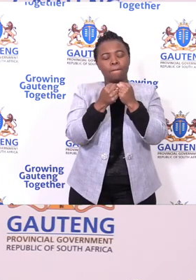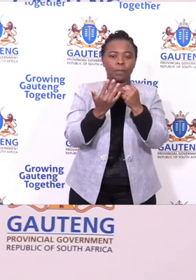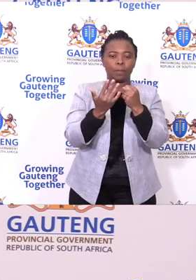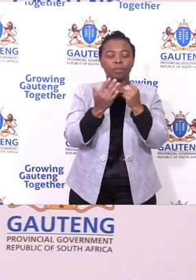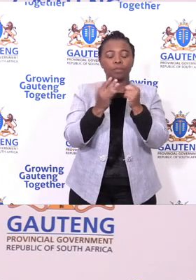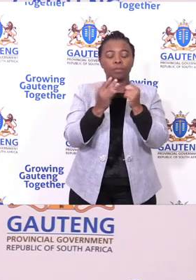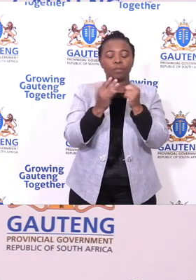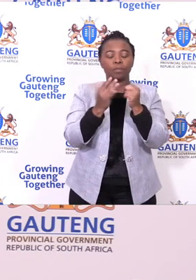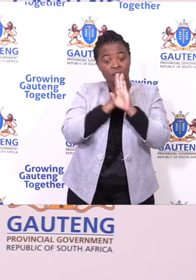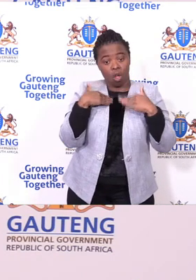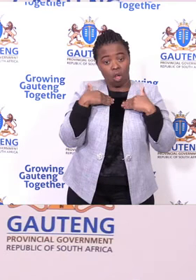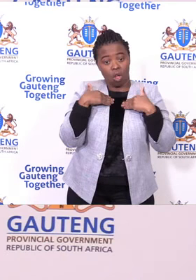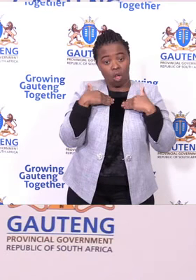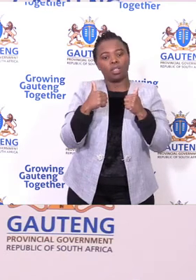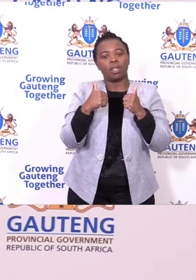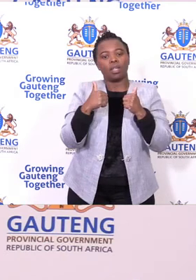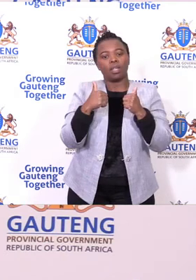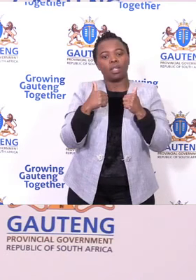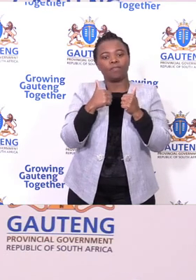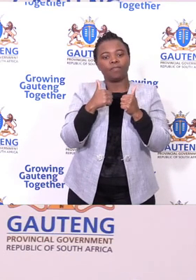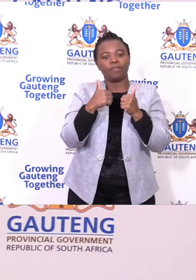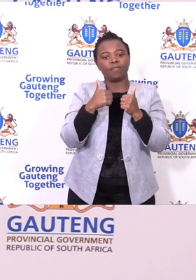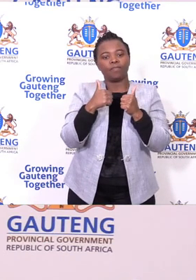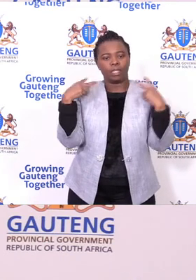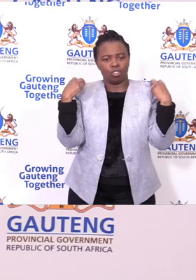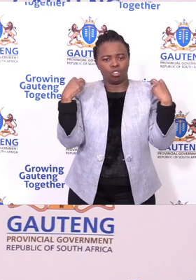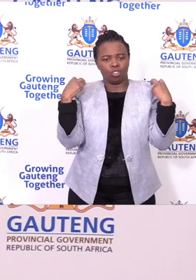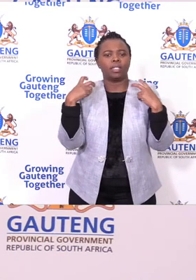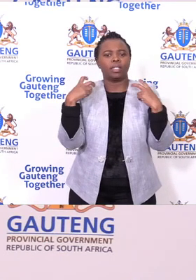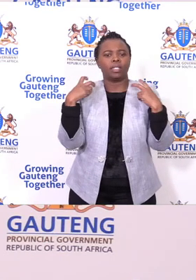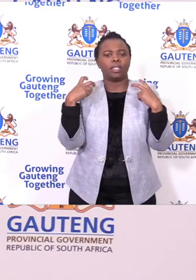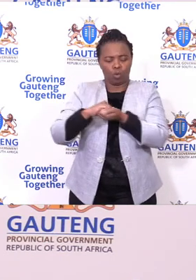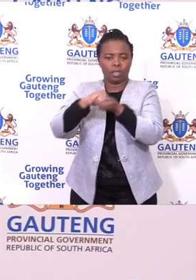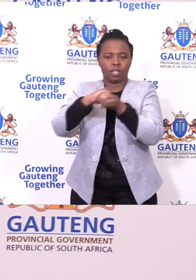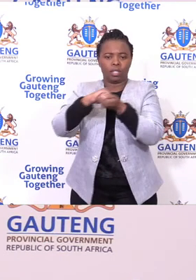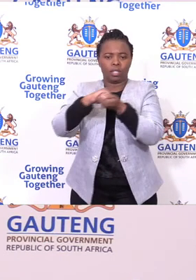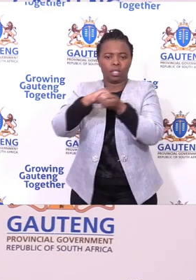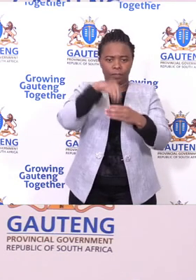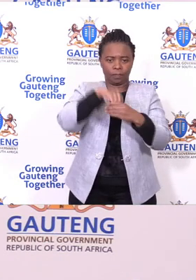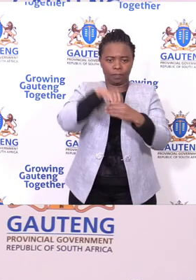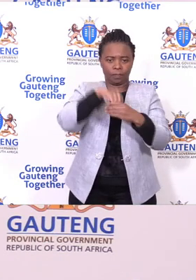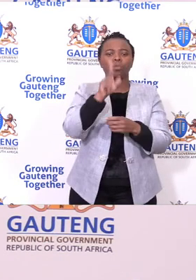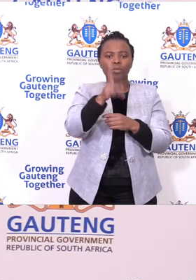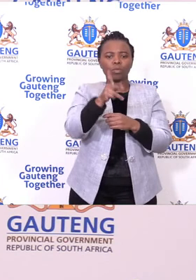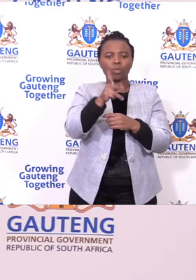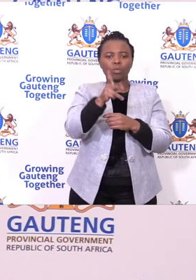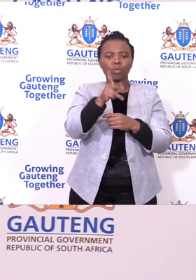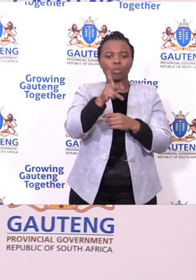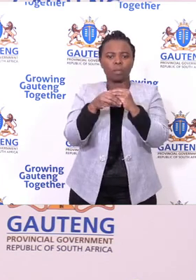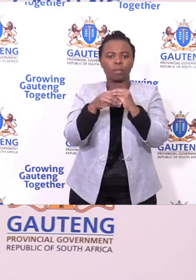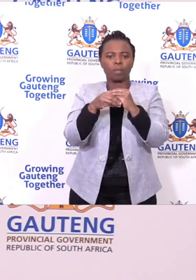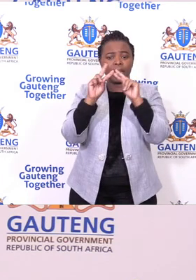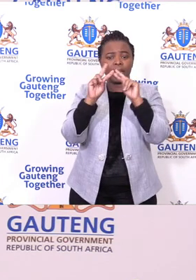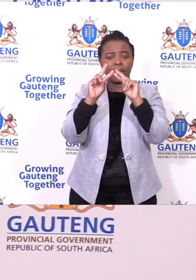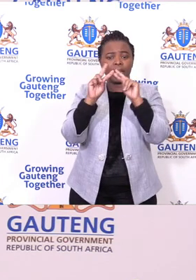Private Health Practitioners Association, which is there. We also welcome the additional workforce that is brought in